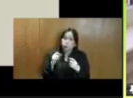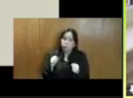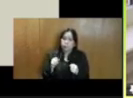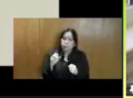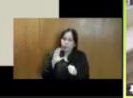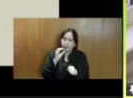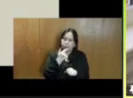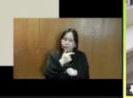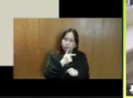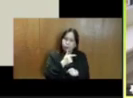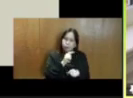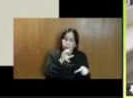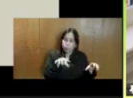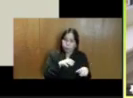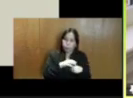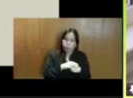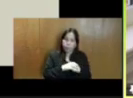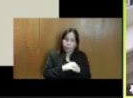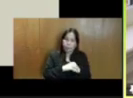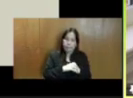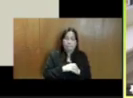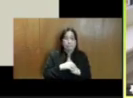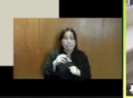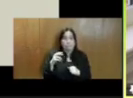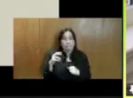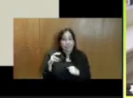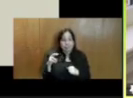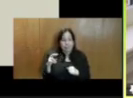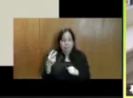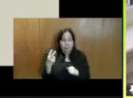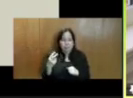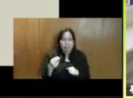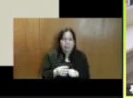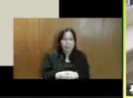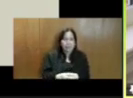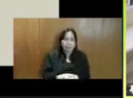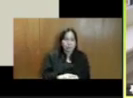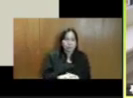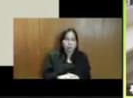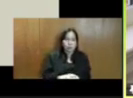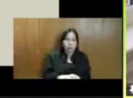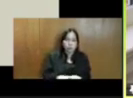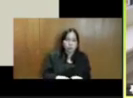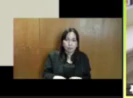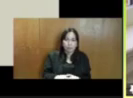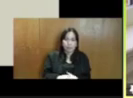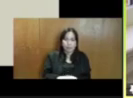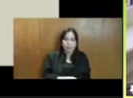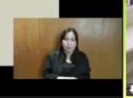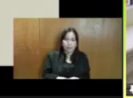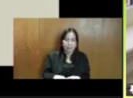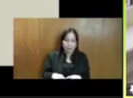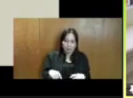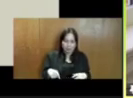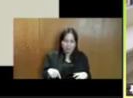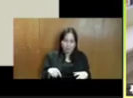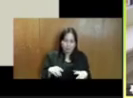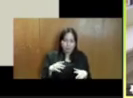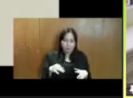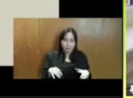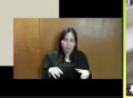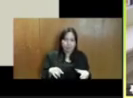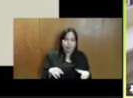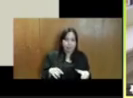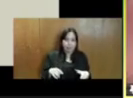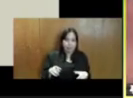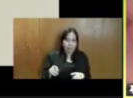jobs right off the bat. The other thing to realize is that workers leaving dirty industries don't immediately enter green jobs. So